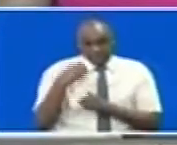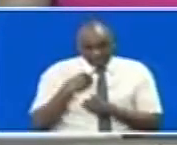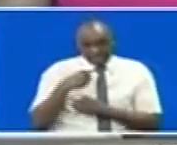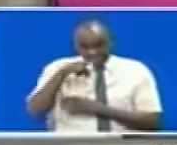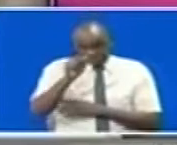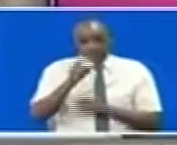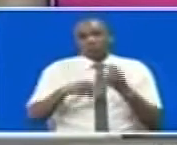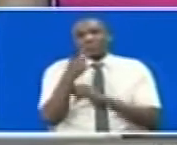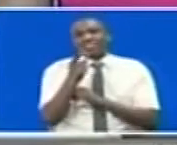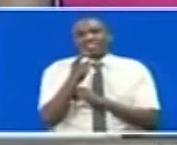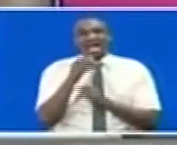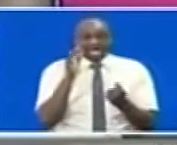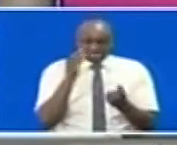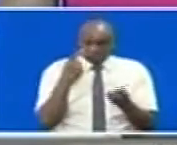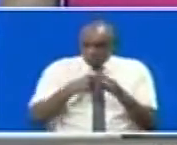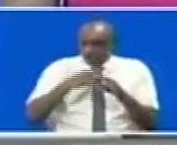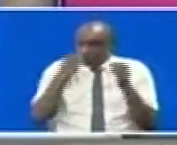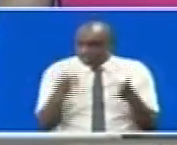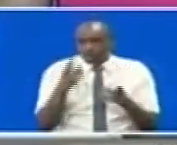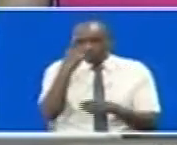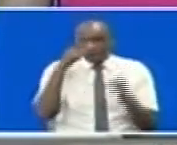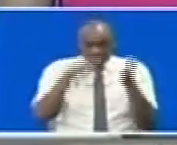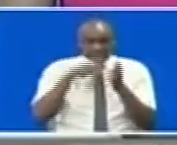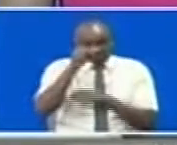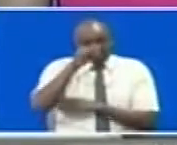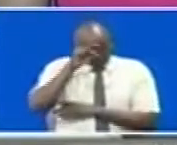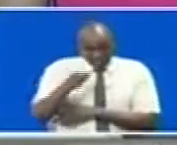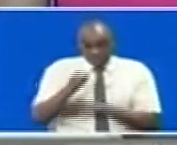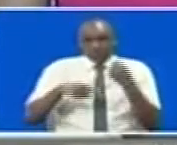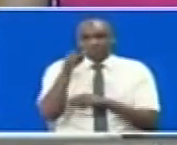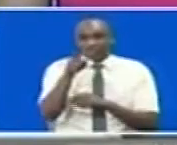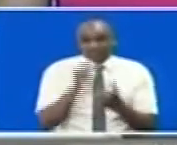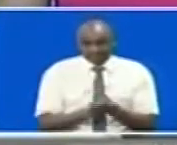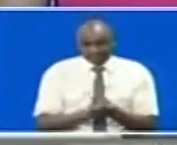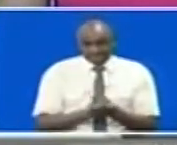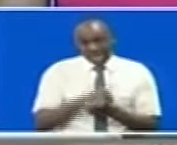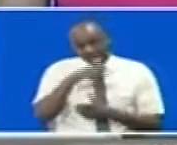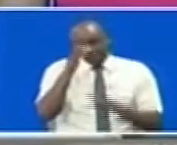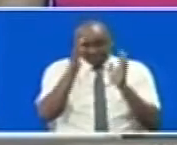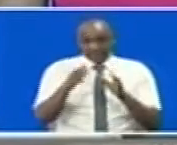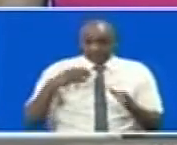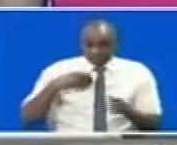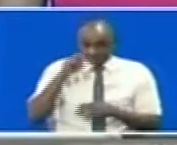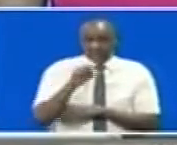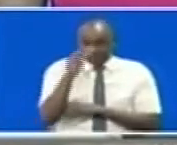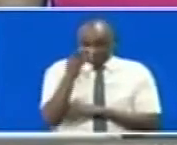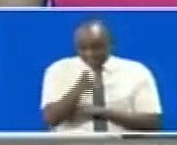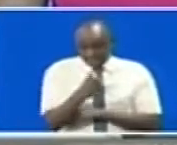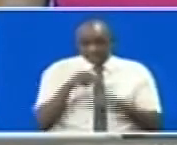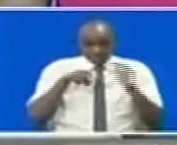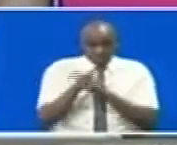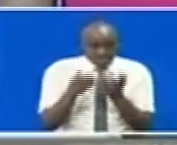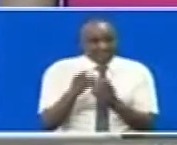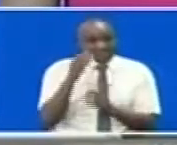lucrative tournament that had a total prize of 1.5 million shillings. Another Dutchman, Rainer Saxton, scored 10